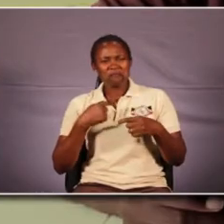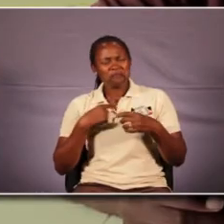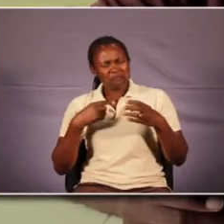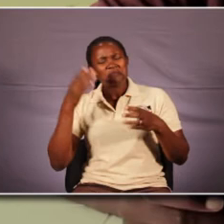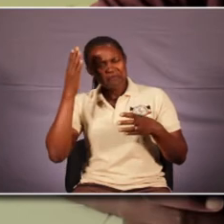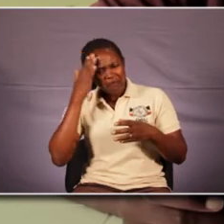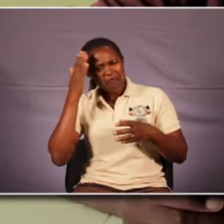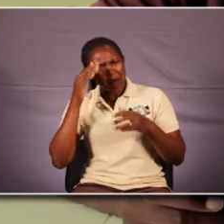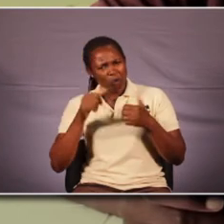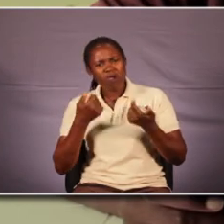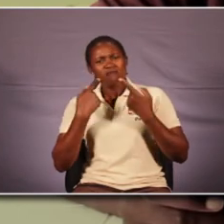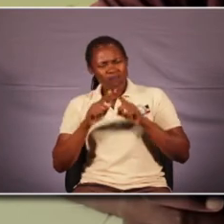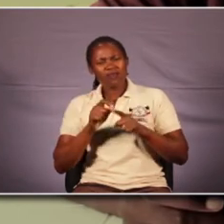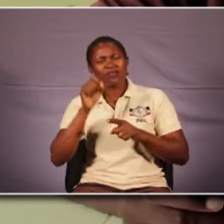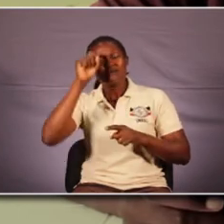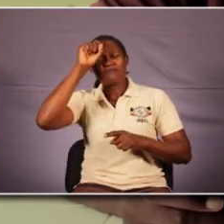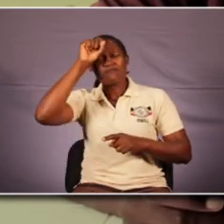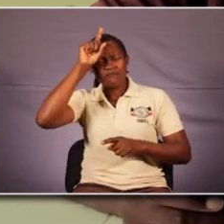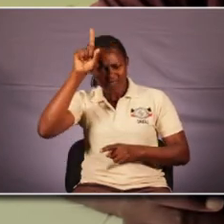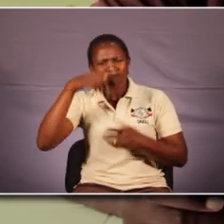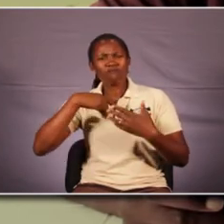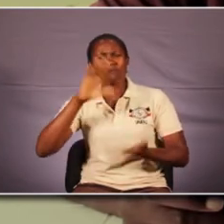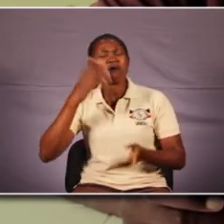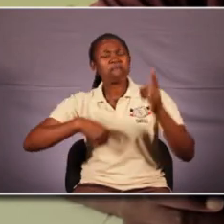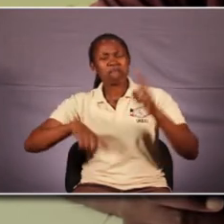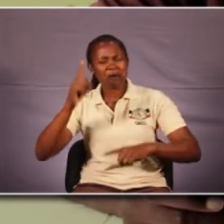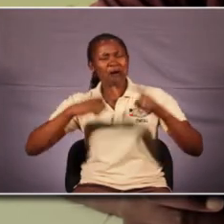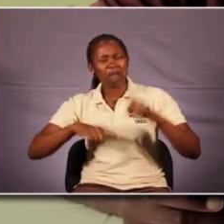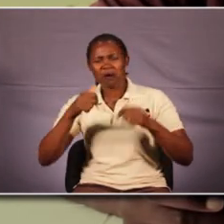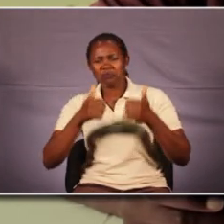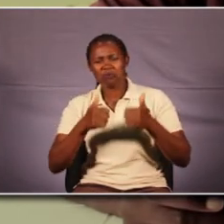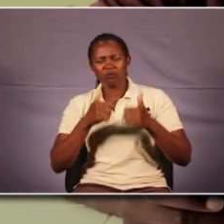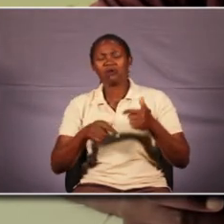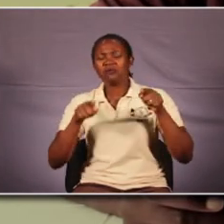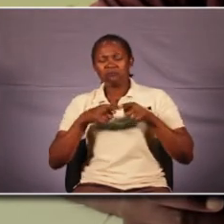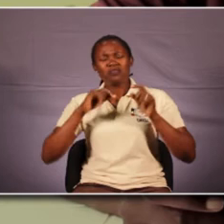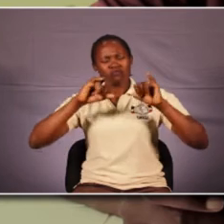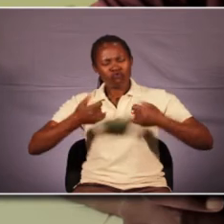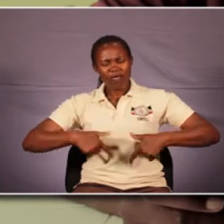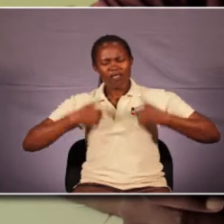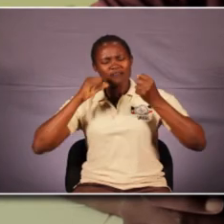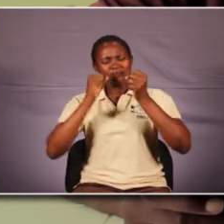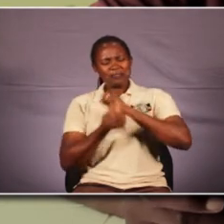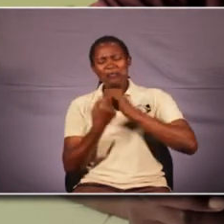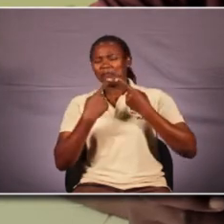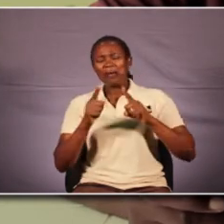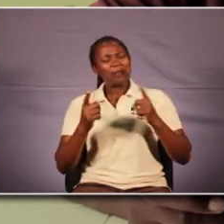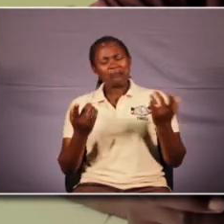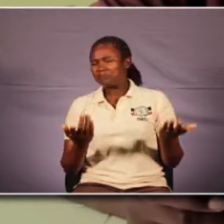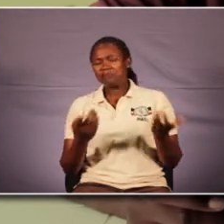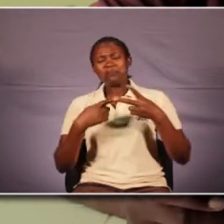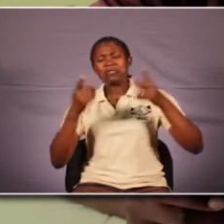but also the most brilliant in class. I was determined to change my life at all costs, but this was only the beginning of